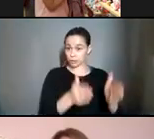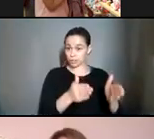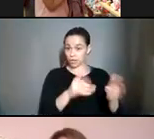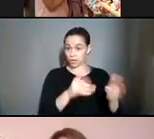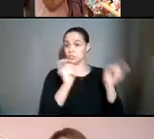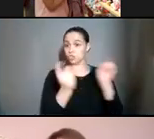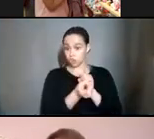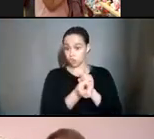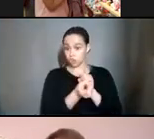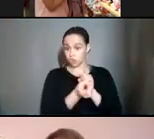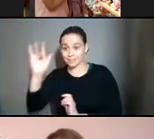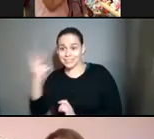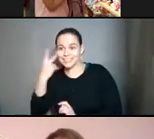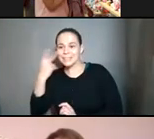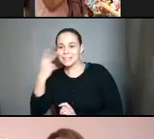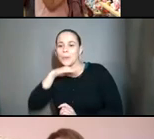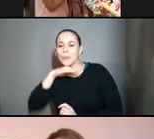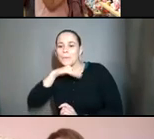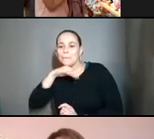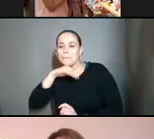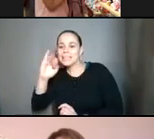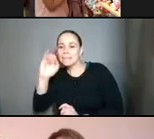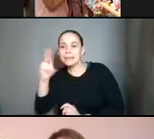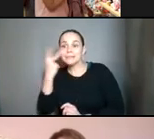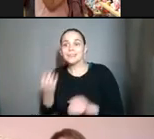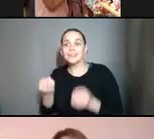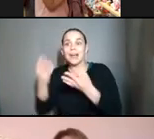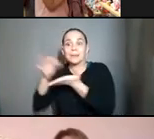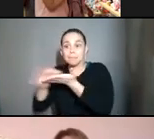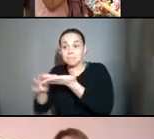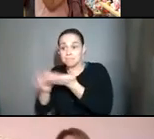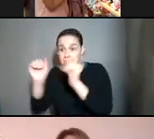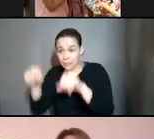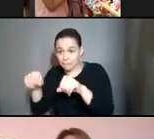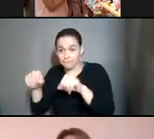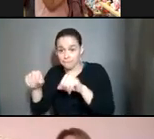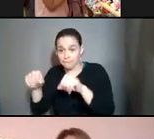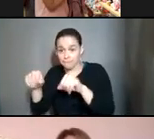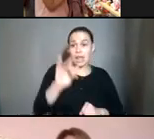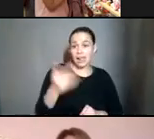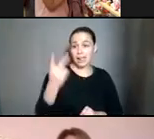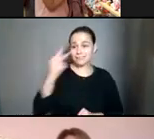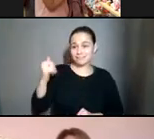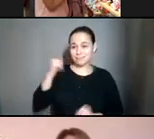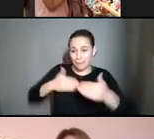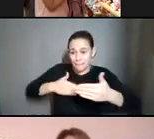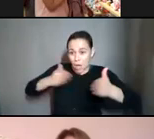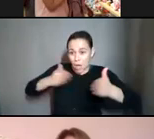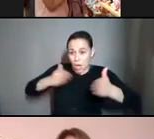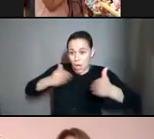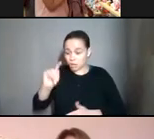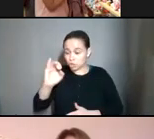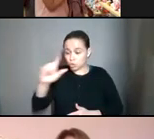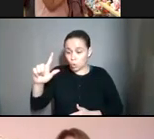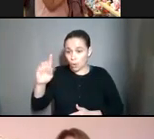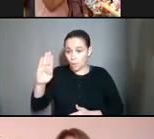on the piggy bank to see the number of coins they have. They can click on the toolbox to get to math tools.